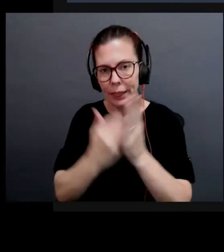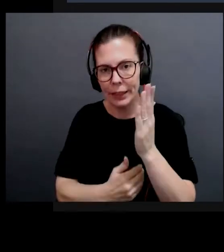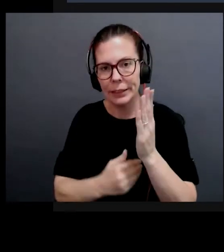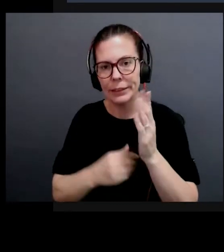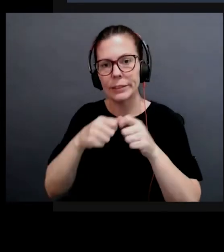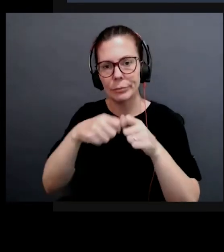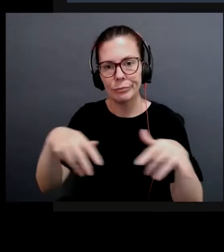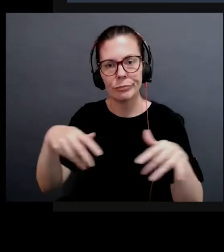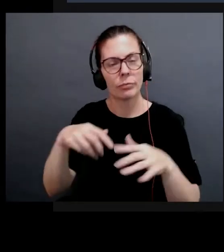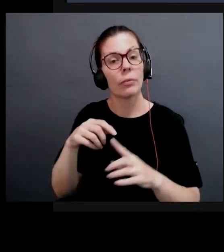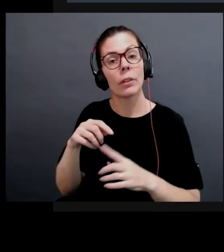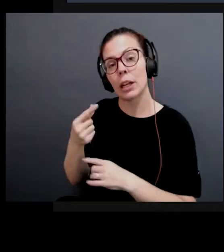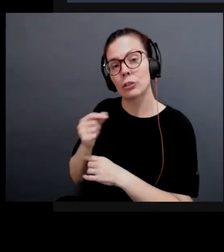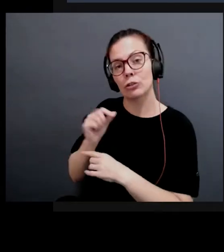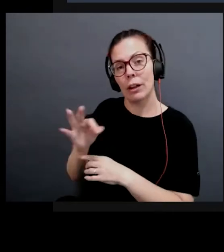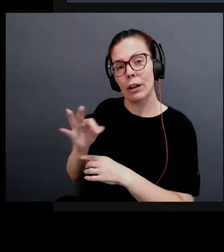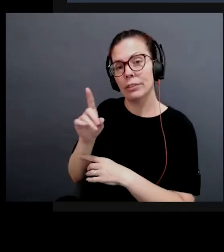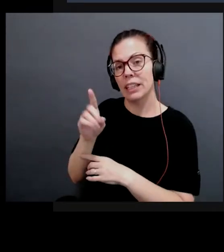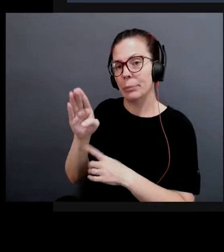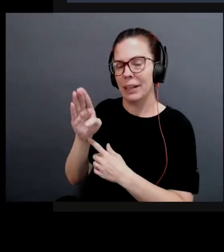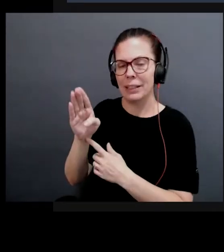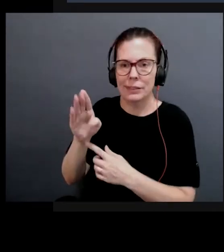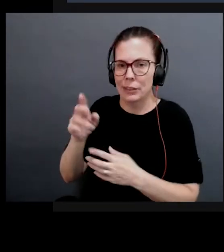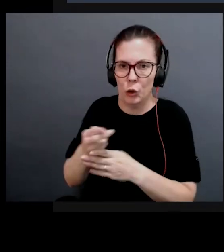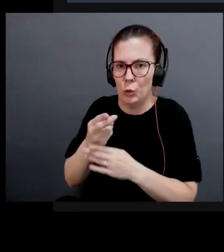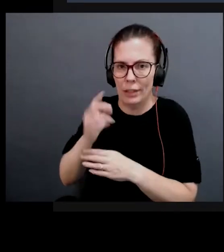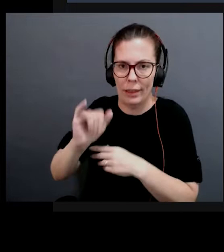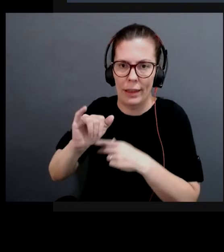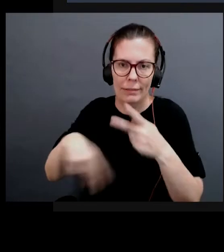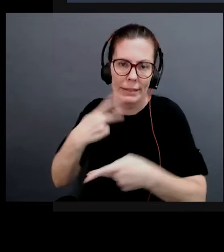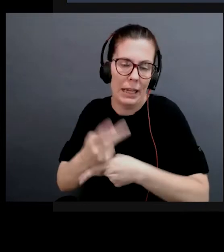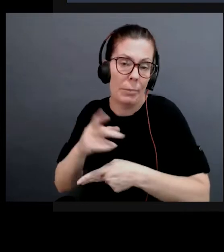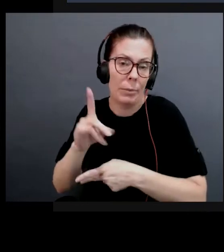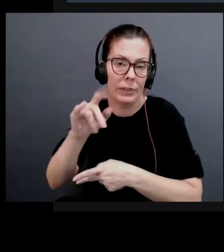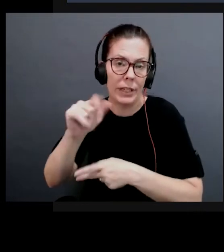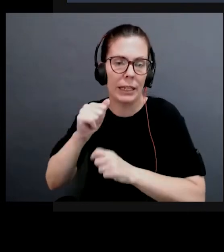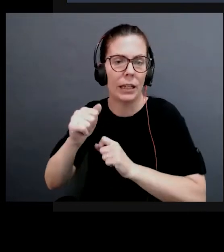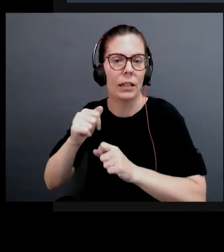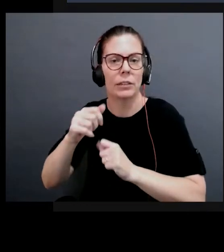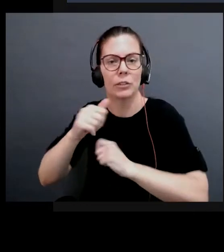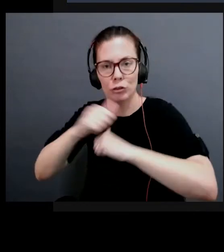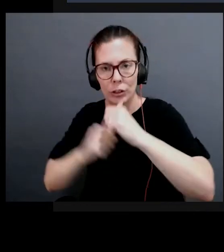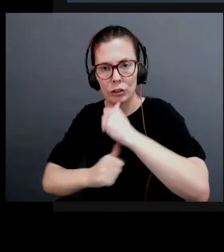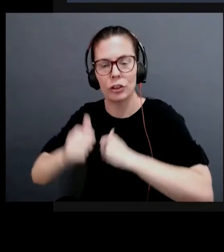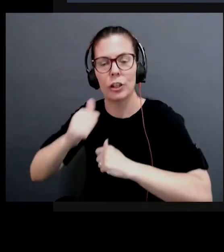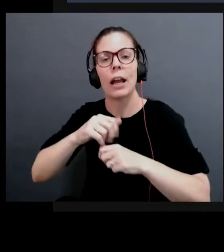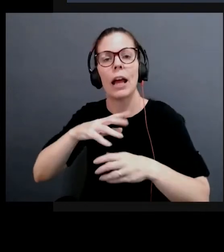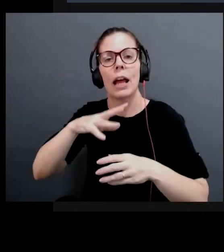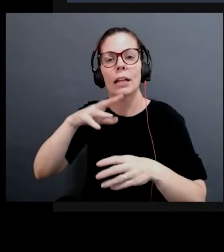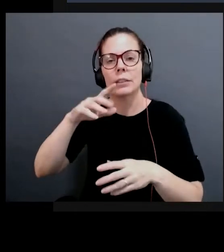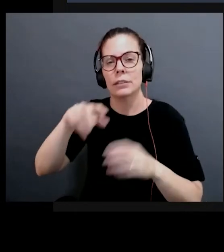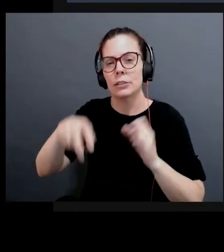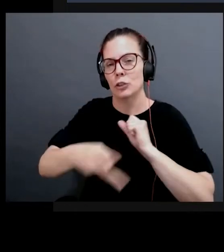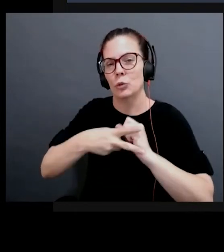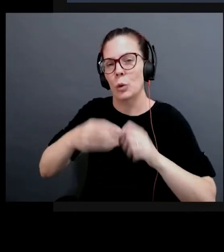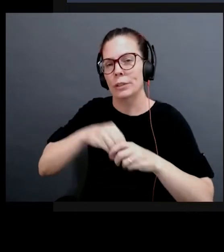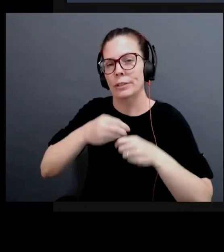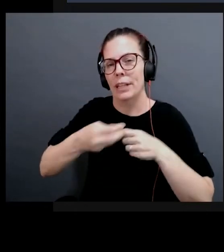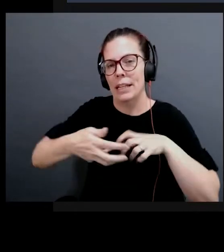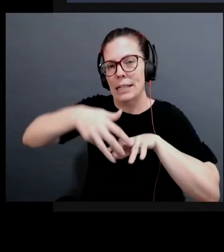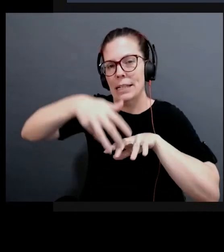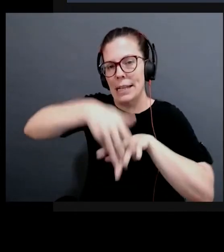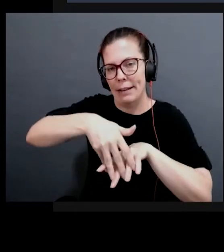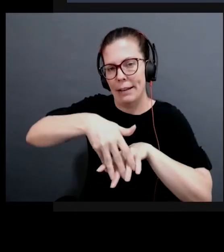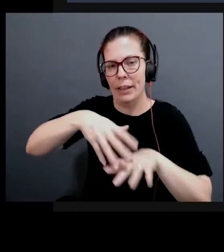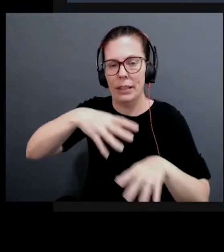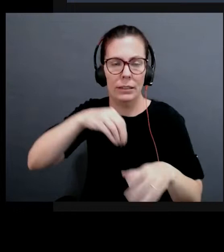And a graph database is just a database that uses those sorts of data structures and stores them natively inside of itself. Okay, got it. Yeah, I